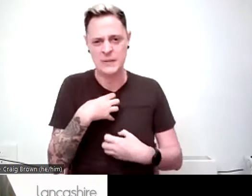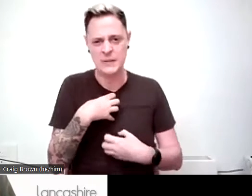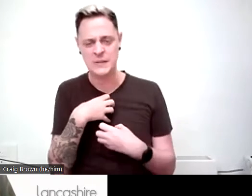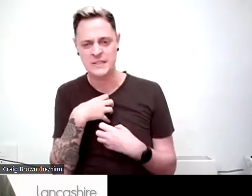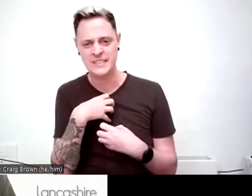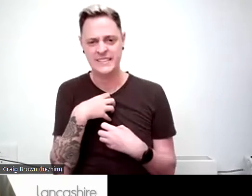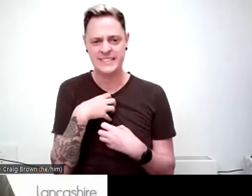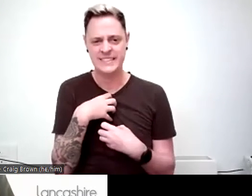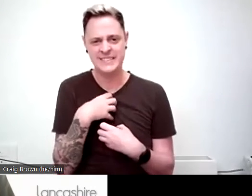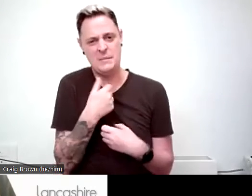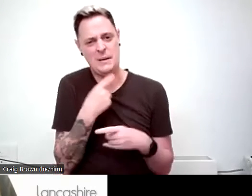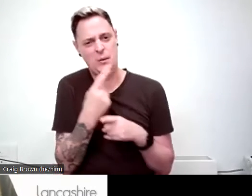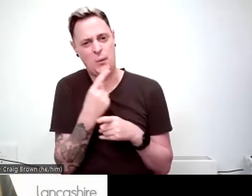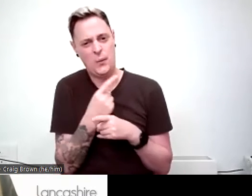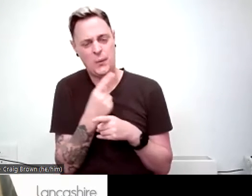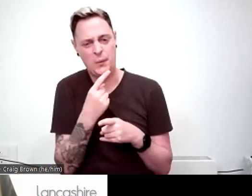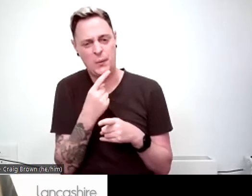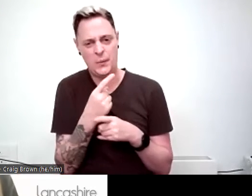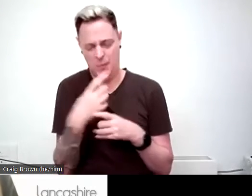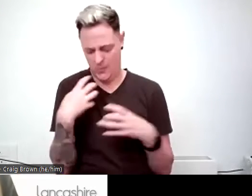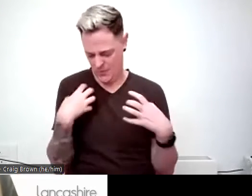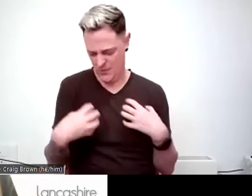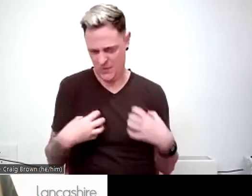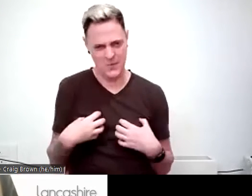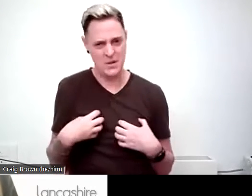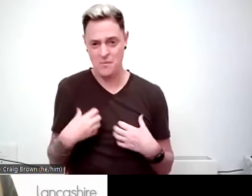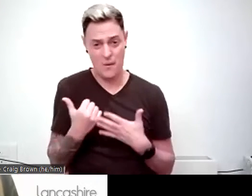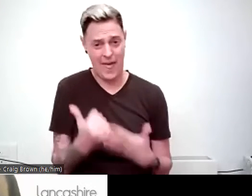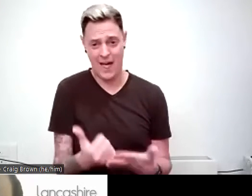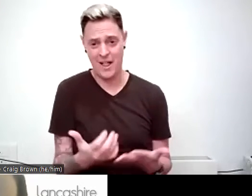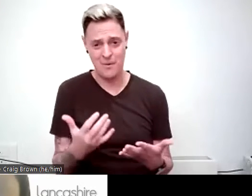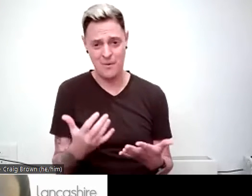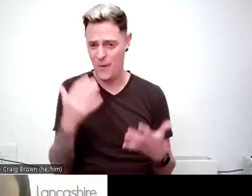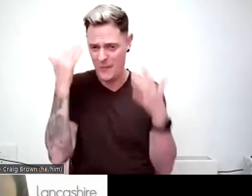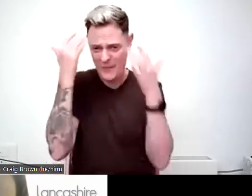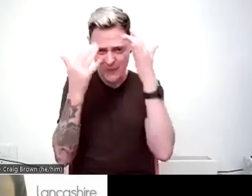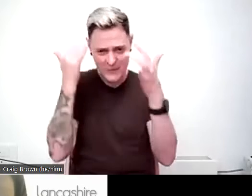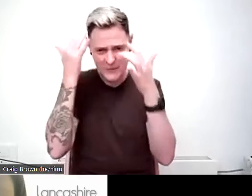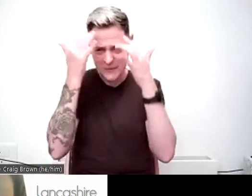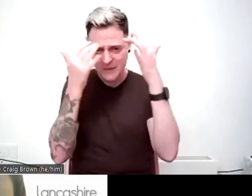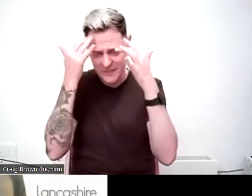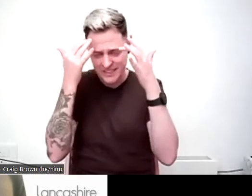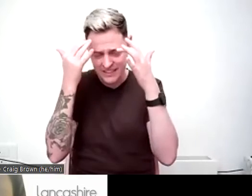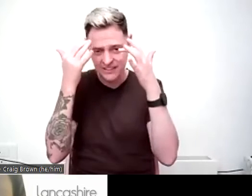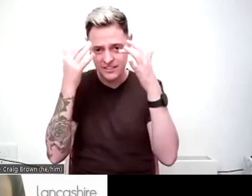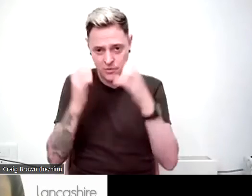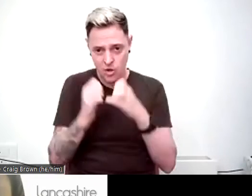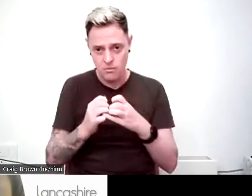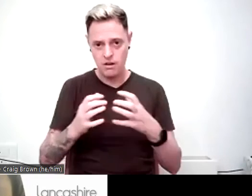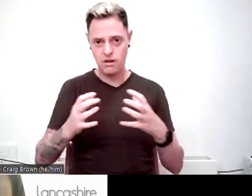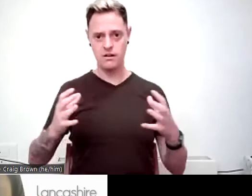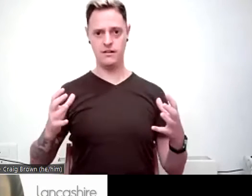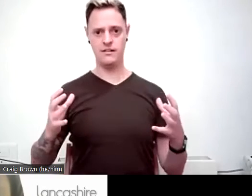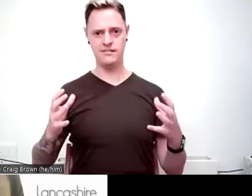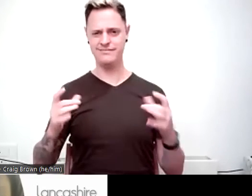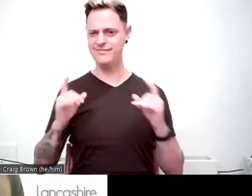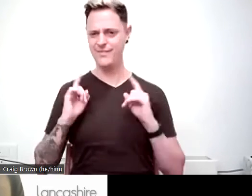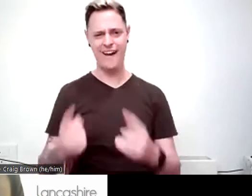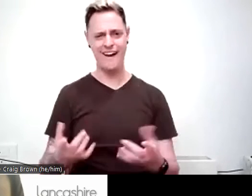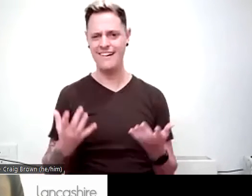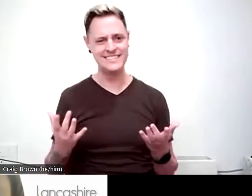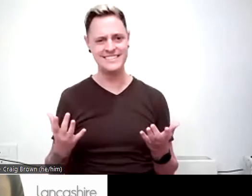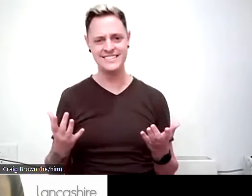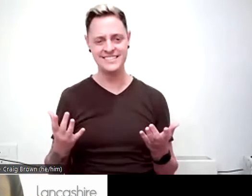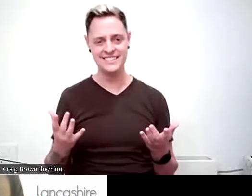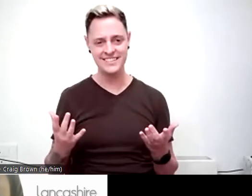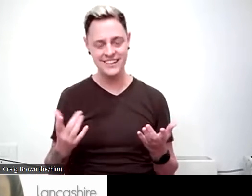of speaking, there's no amount of talking and trying to work out the mind that will get rid of that. So it's almost like having more